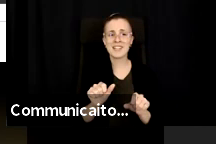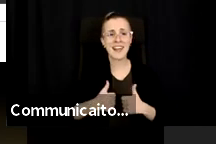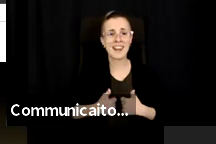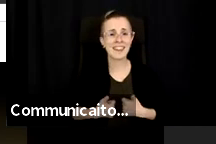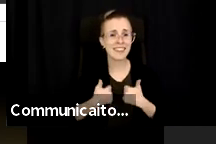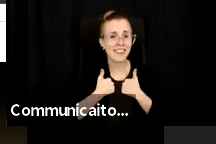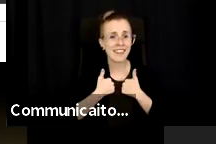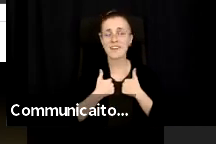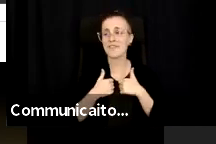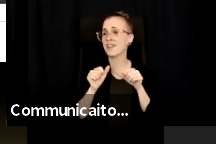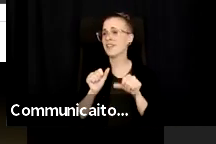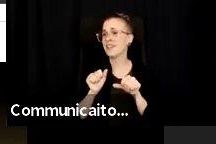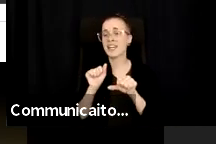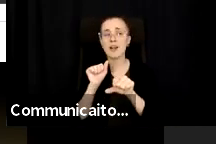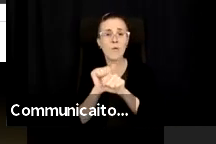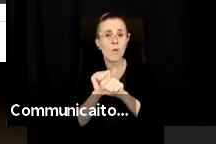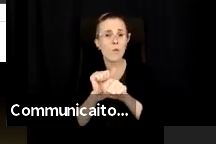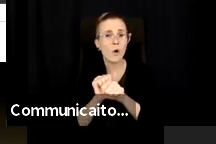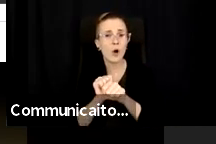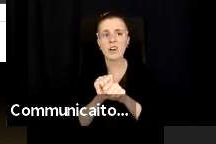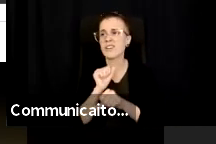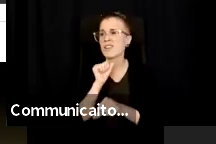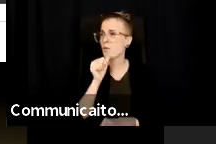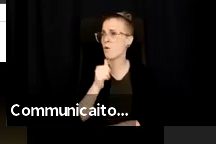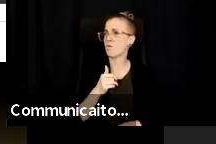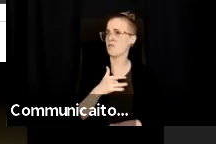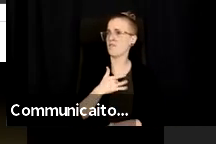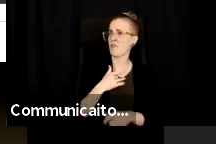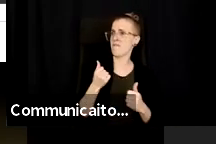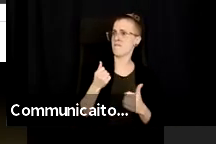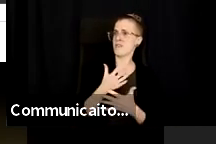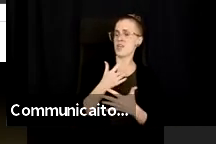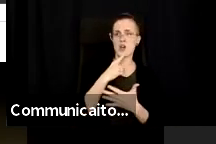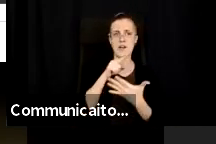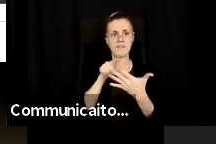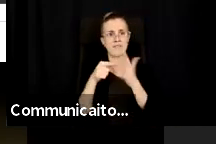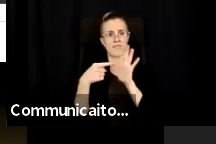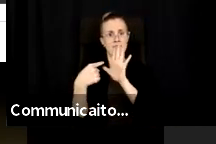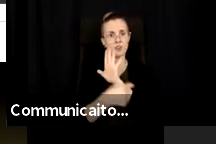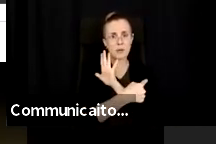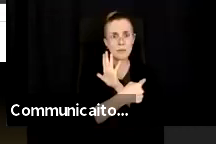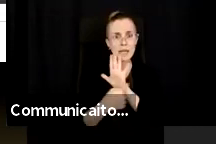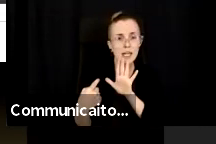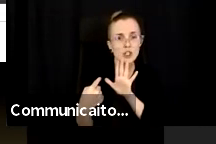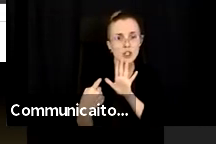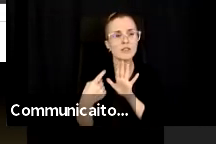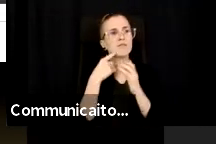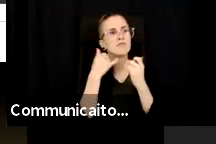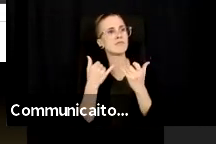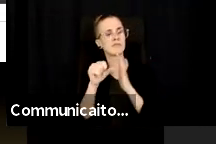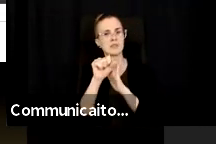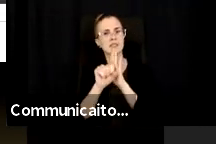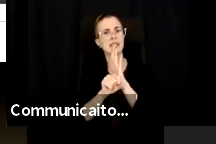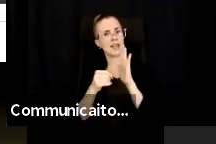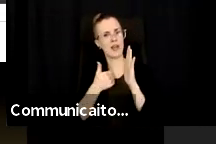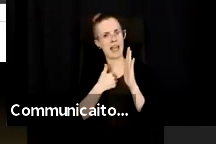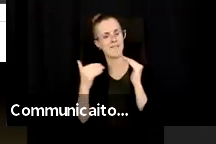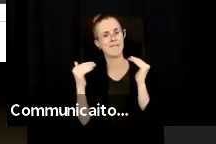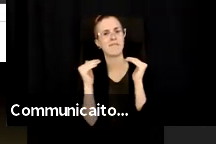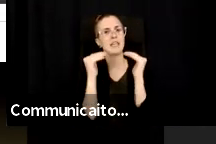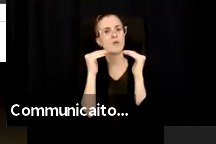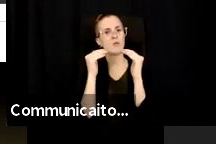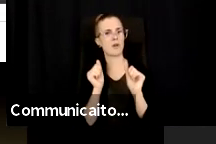without fear of discrimination, a state where we will have equal opportunity for